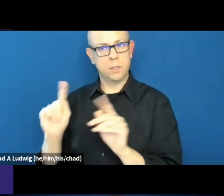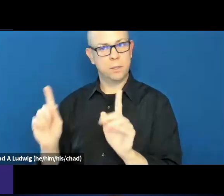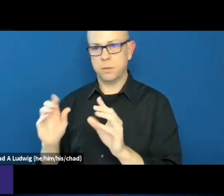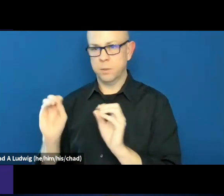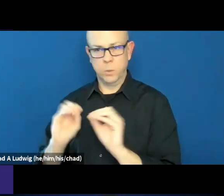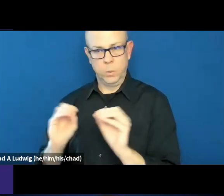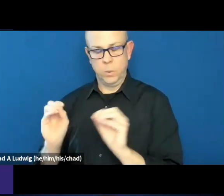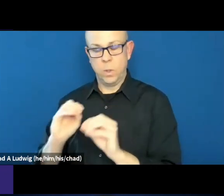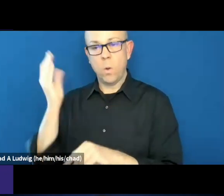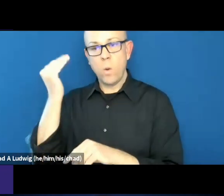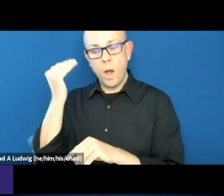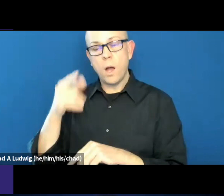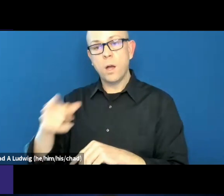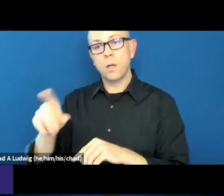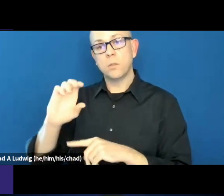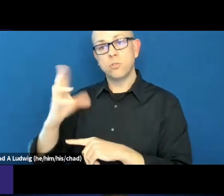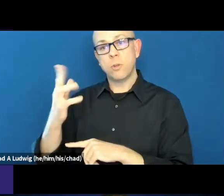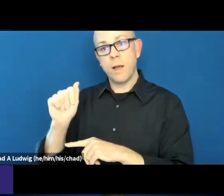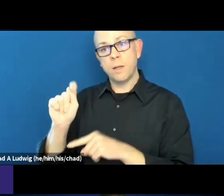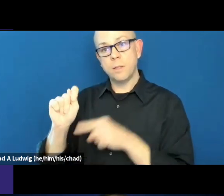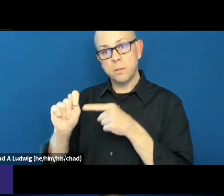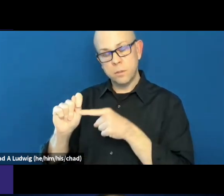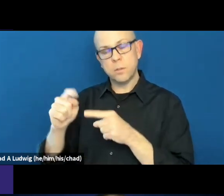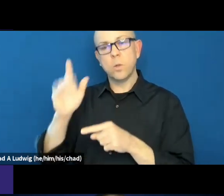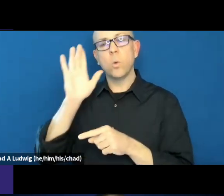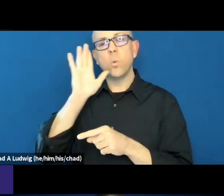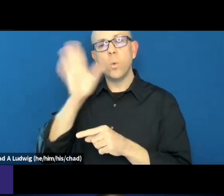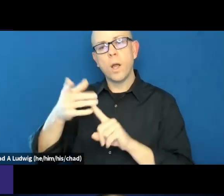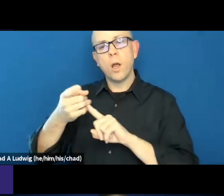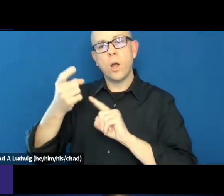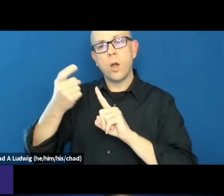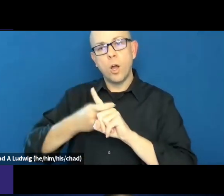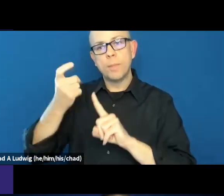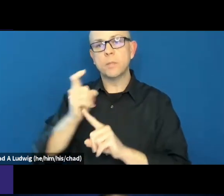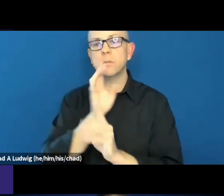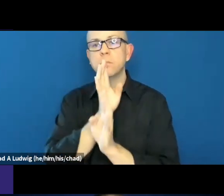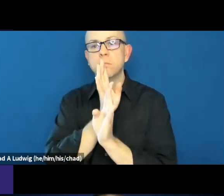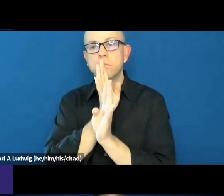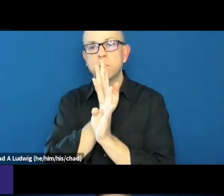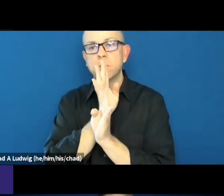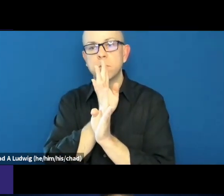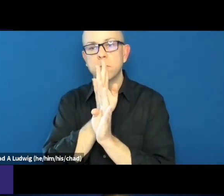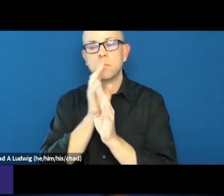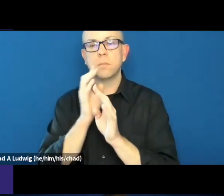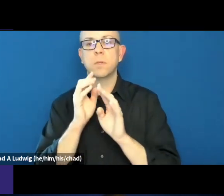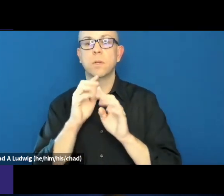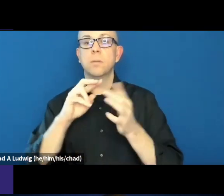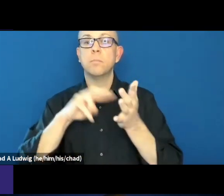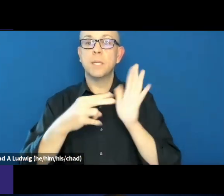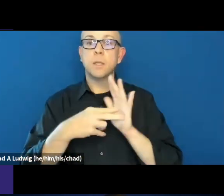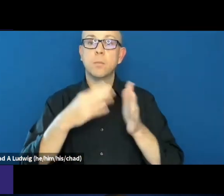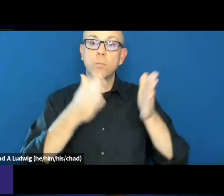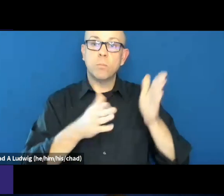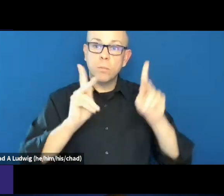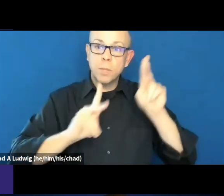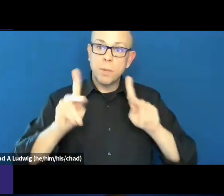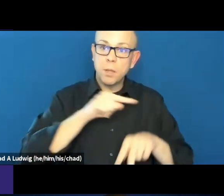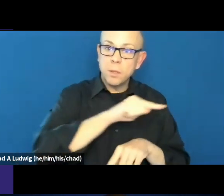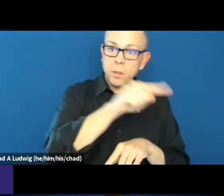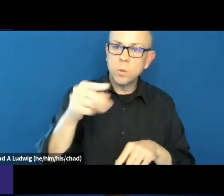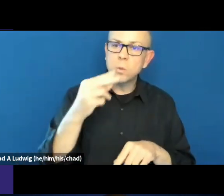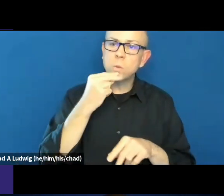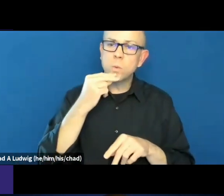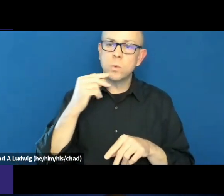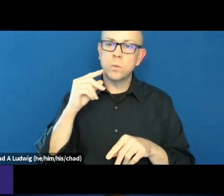Our goal is for the next half hour to have no interaction in chat, and the reason for that is because the chat is automatically voiced by